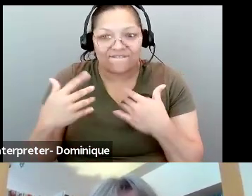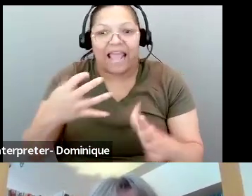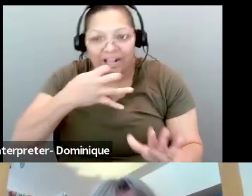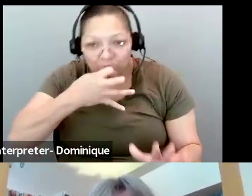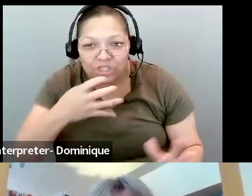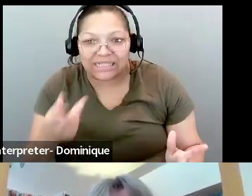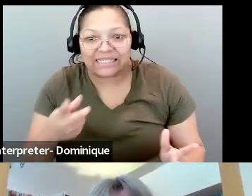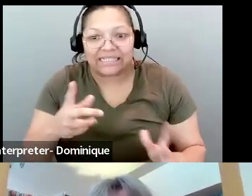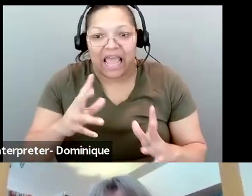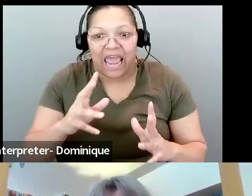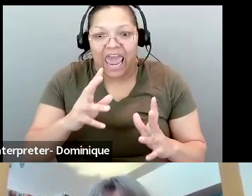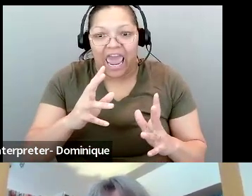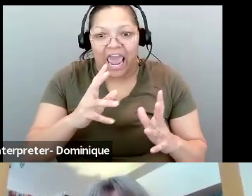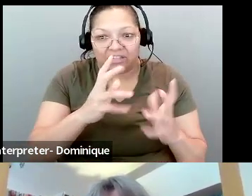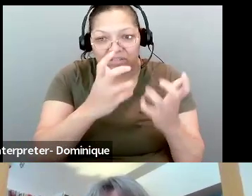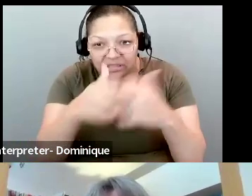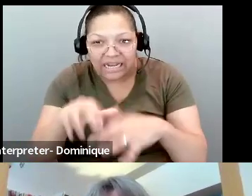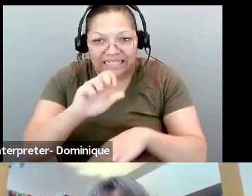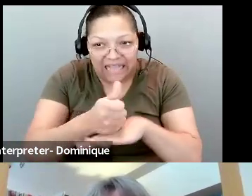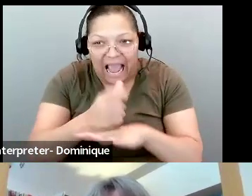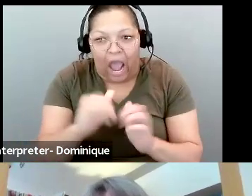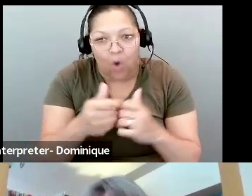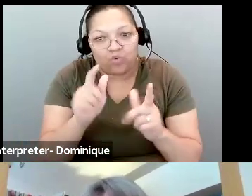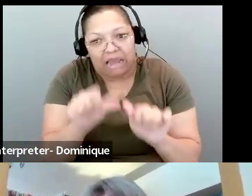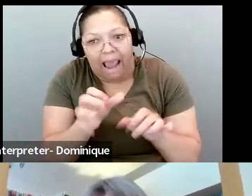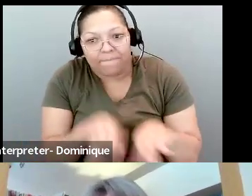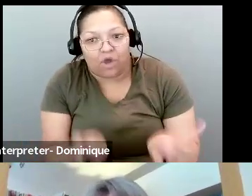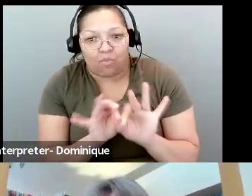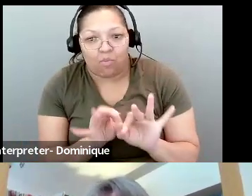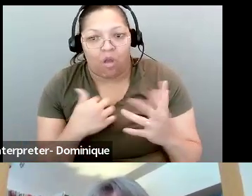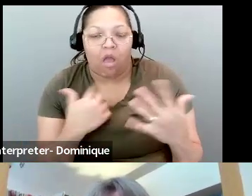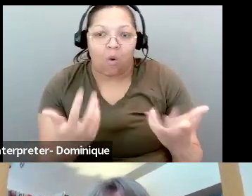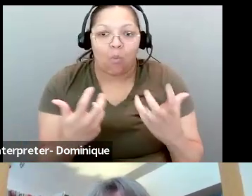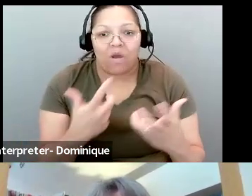in a way that it can be shared is really important. And I just want to say